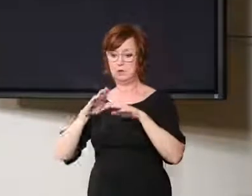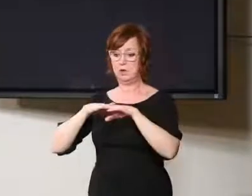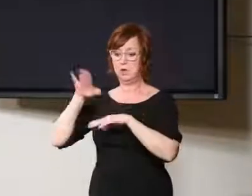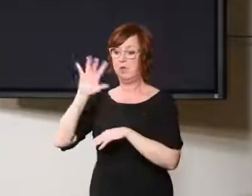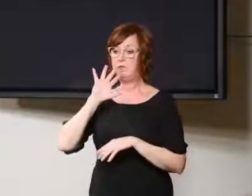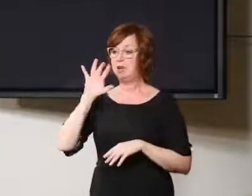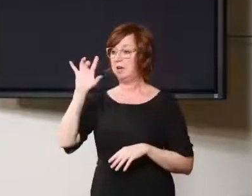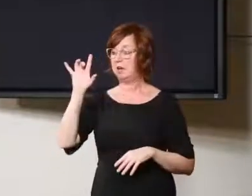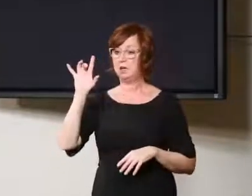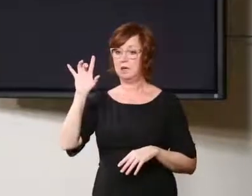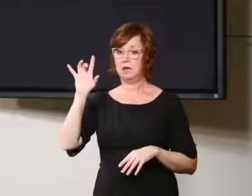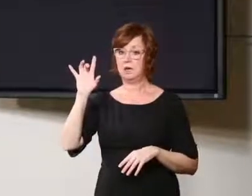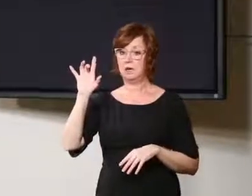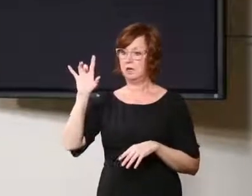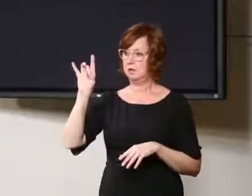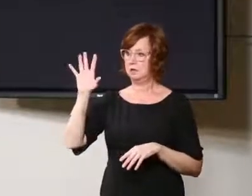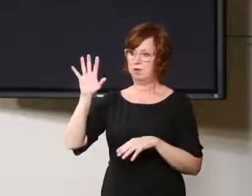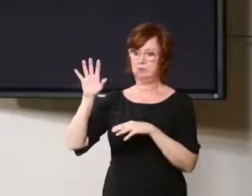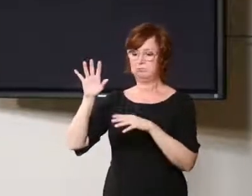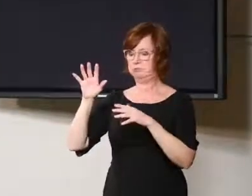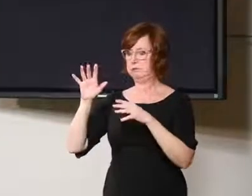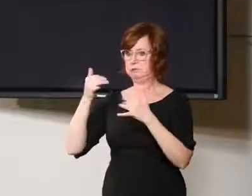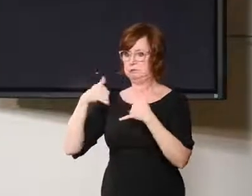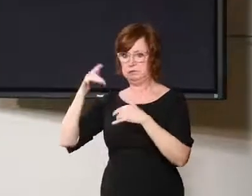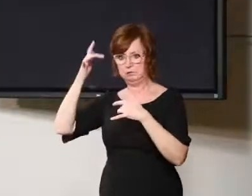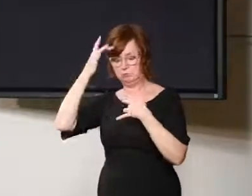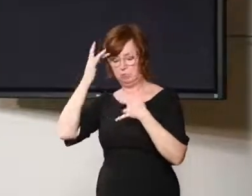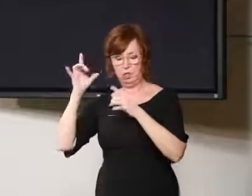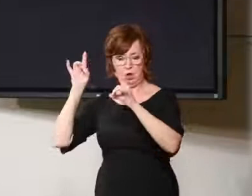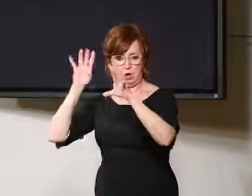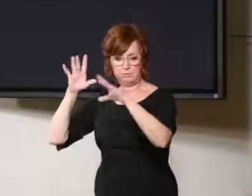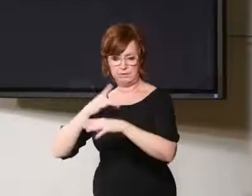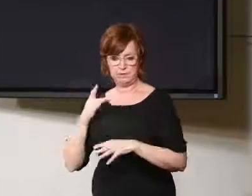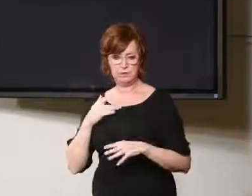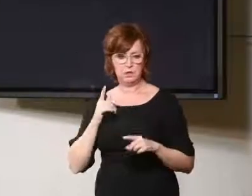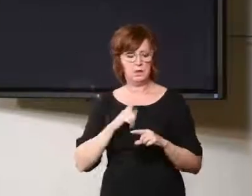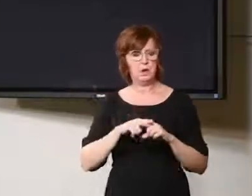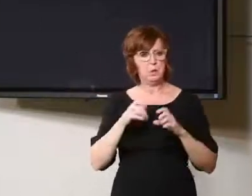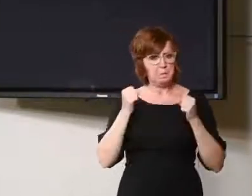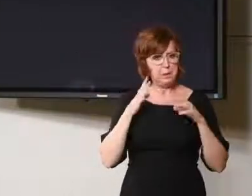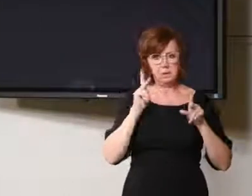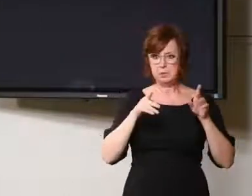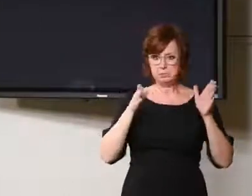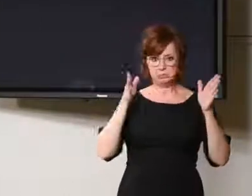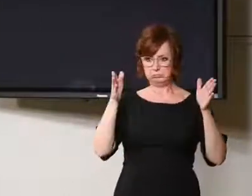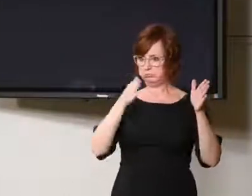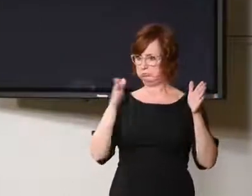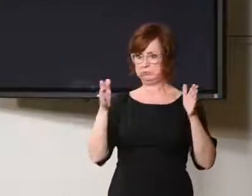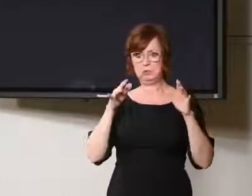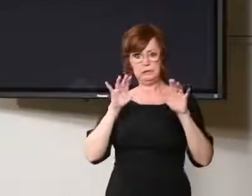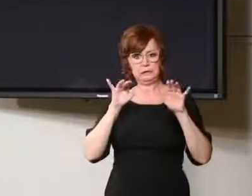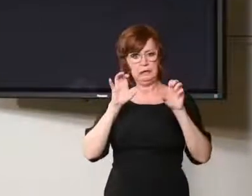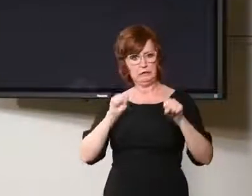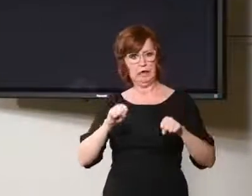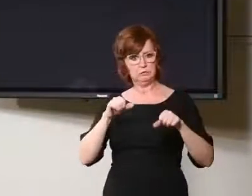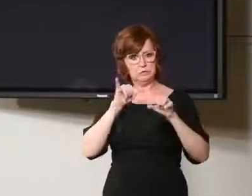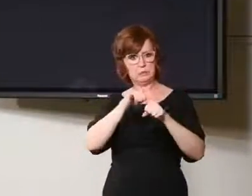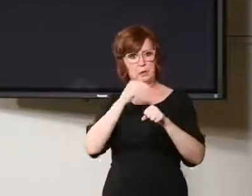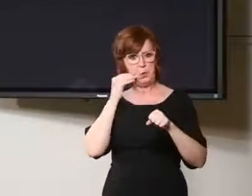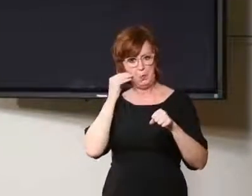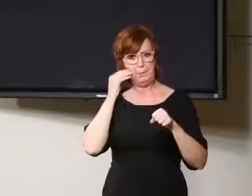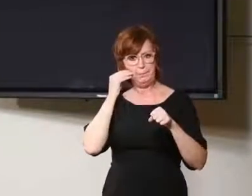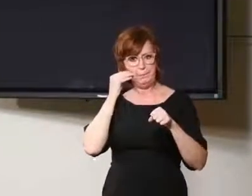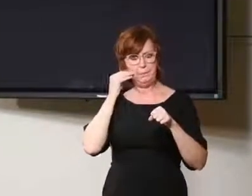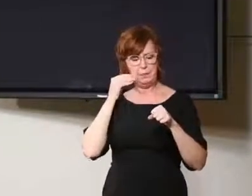do recover in the home setting or in the long-term care setting or in the personal care home setting. So I think that's important to remember, that even in the